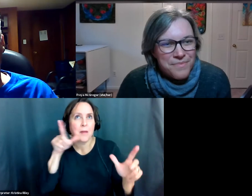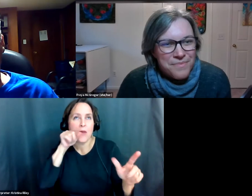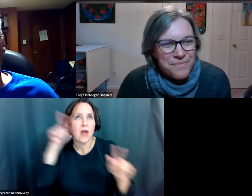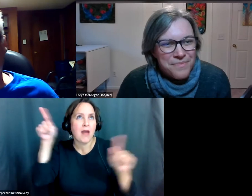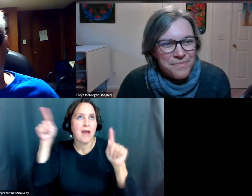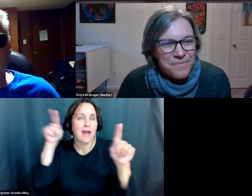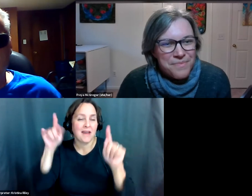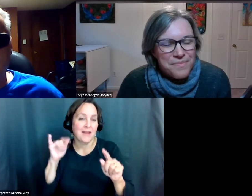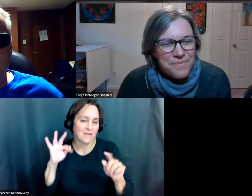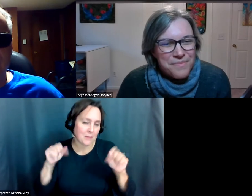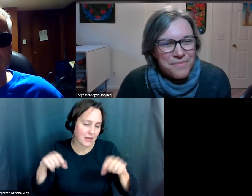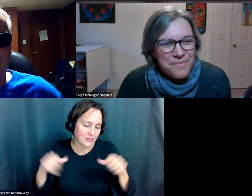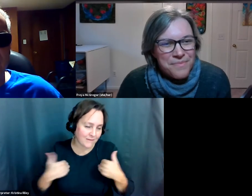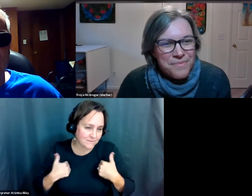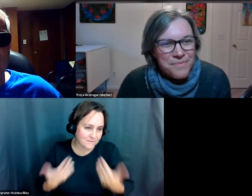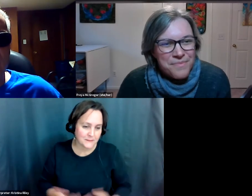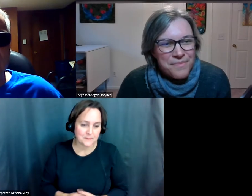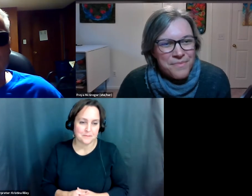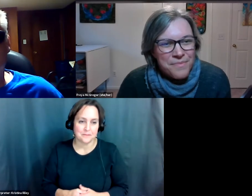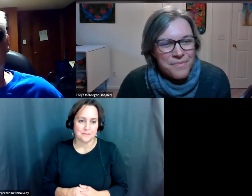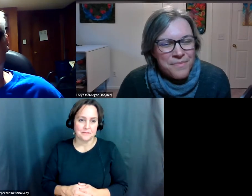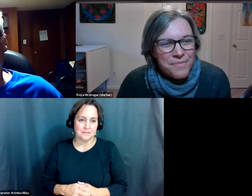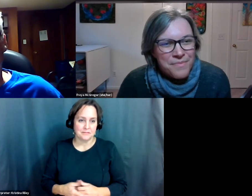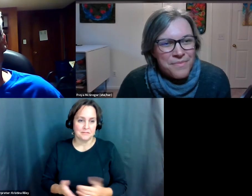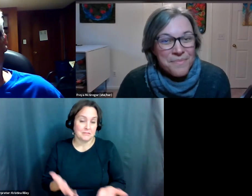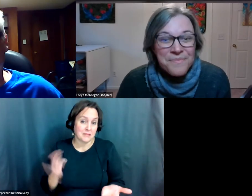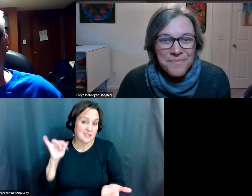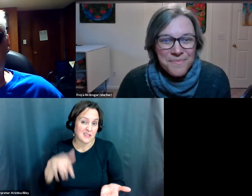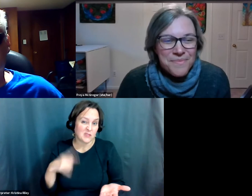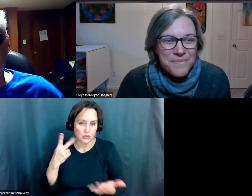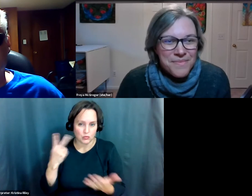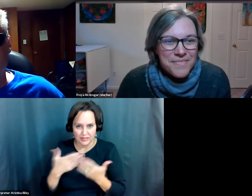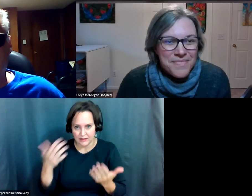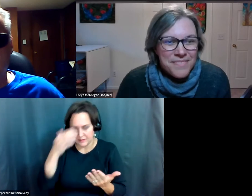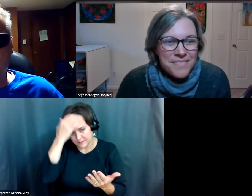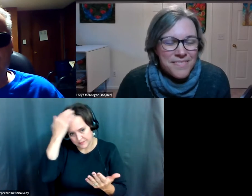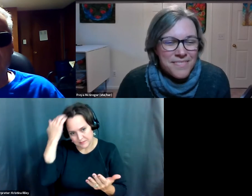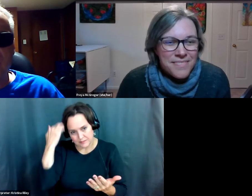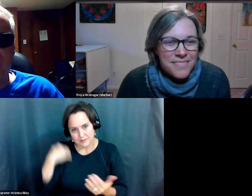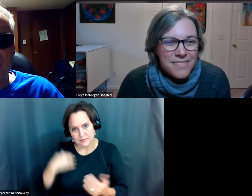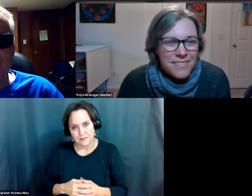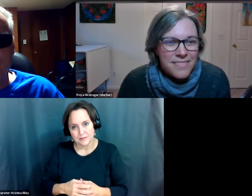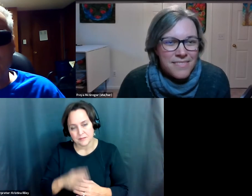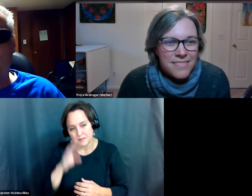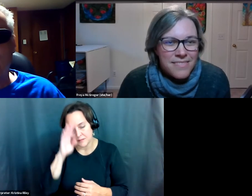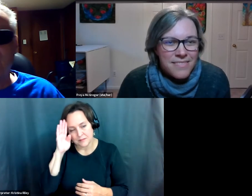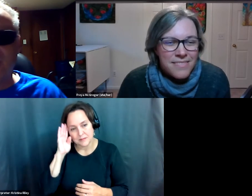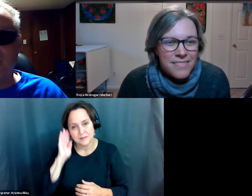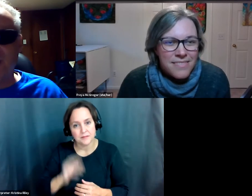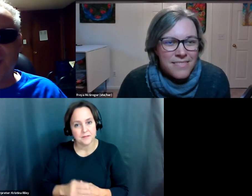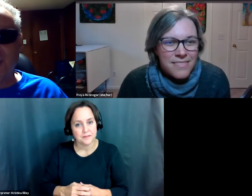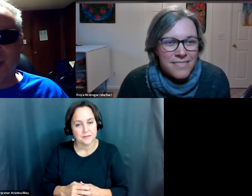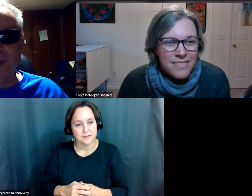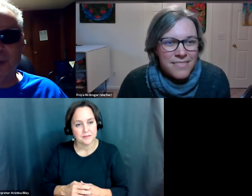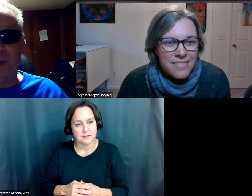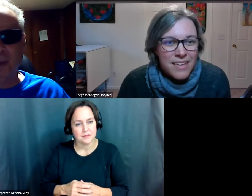I can. And, and, uh, so that's, those are a couple of things. I also, um, well, I